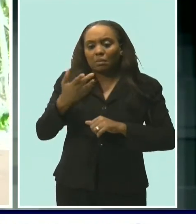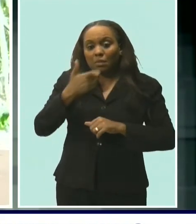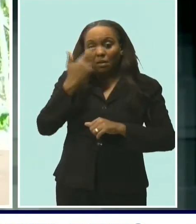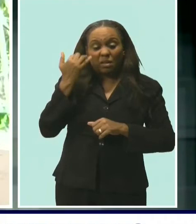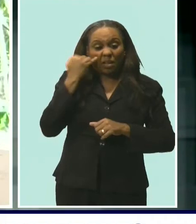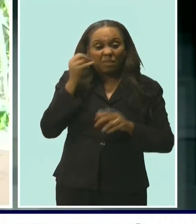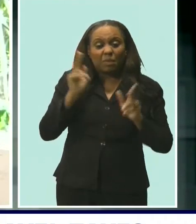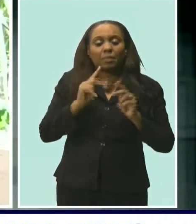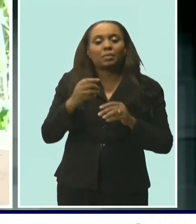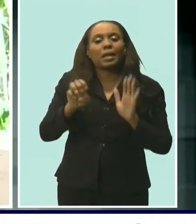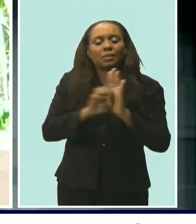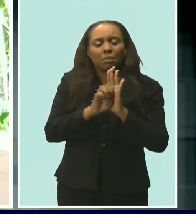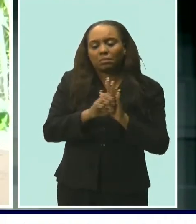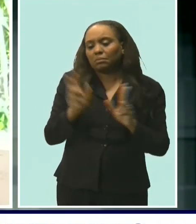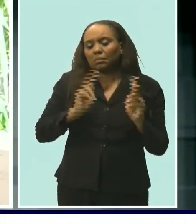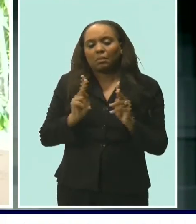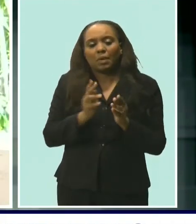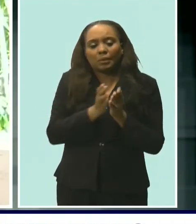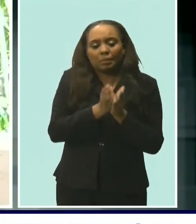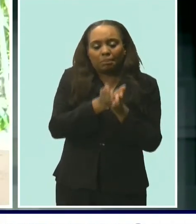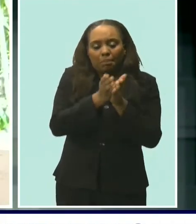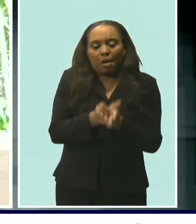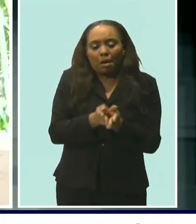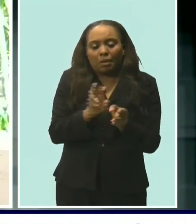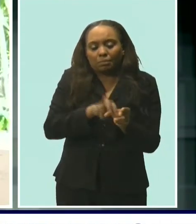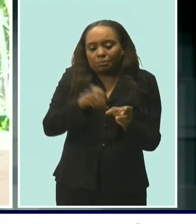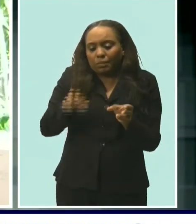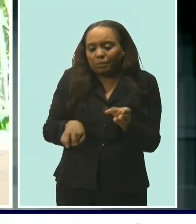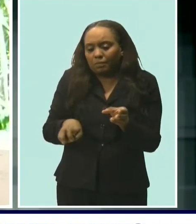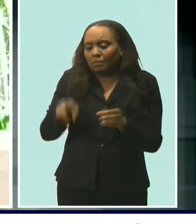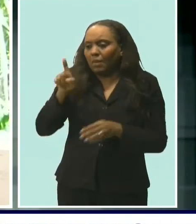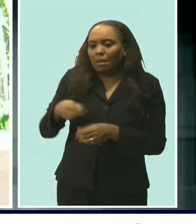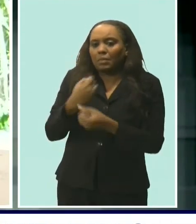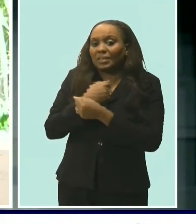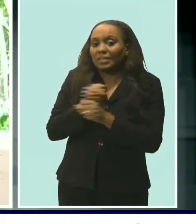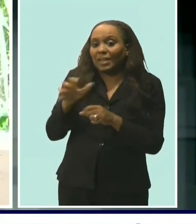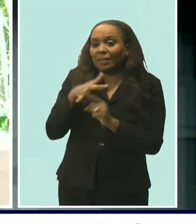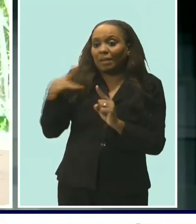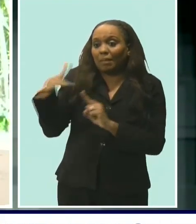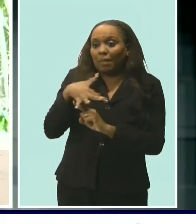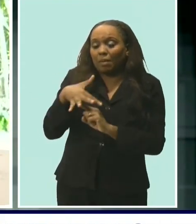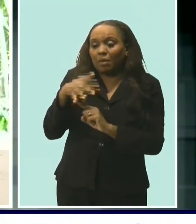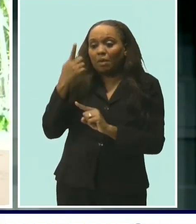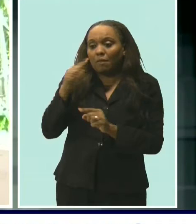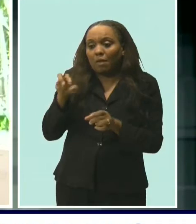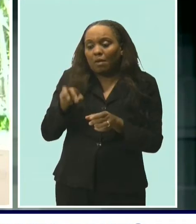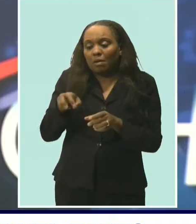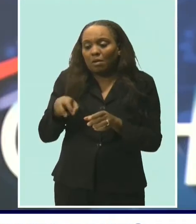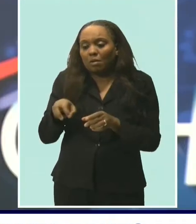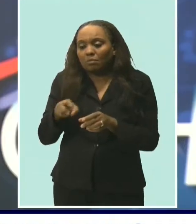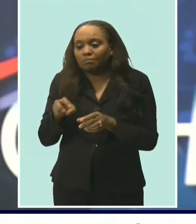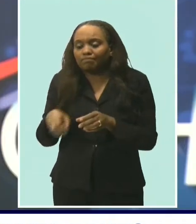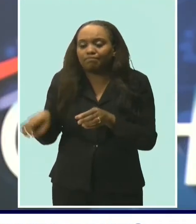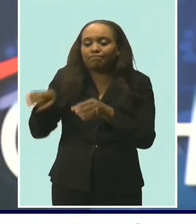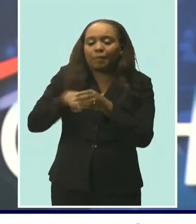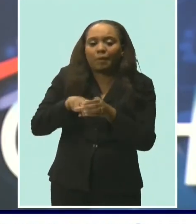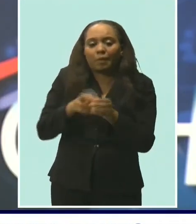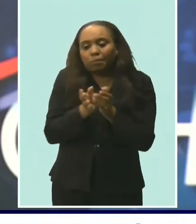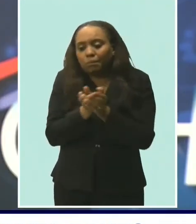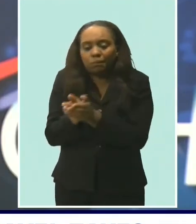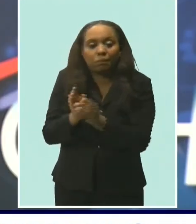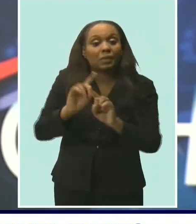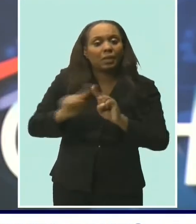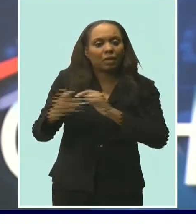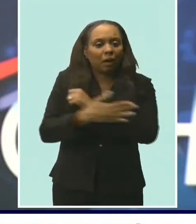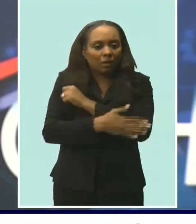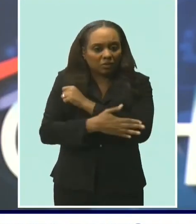from ships are moving into a safe environment to re-embark to go to the next country. Ms. Motley says